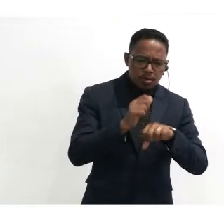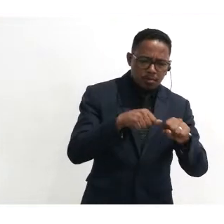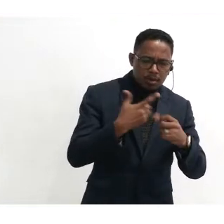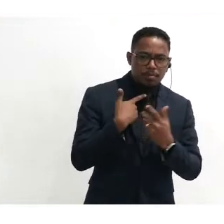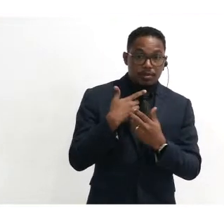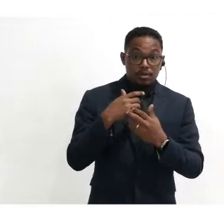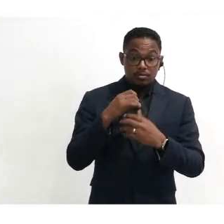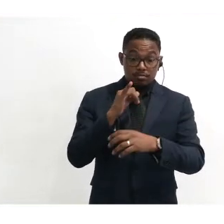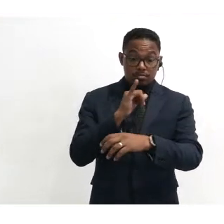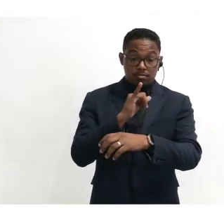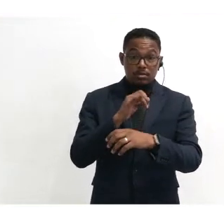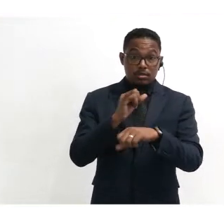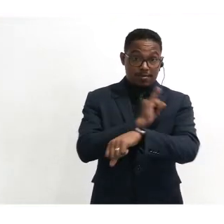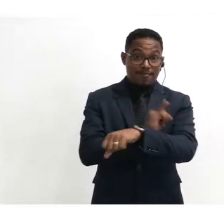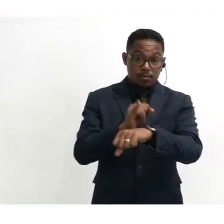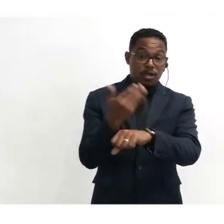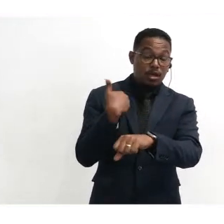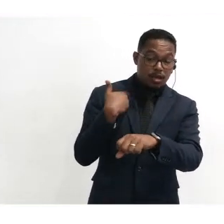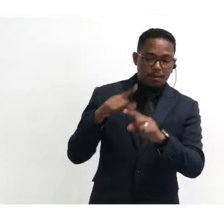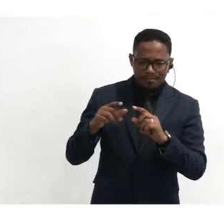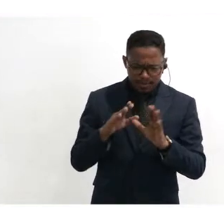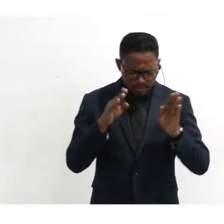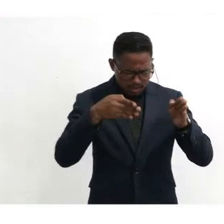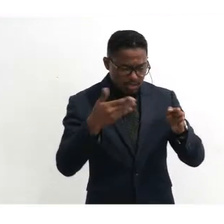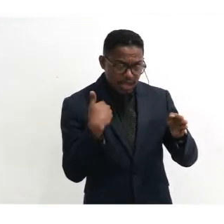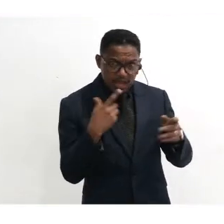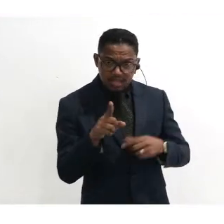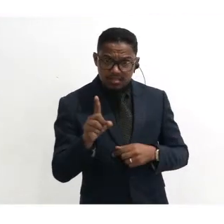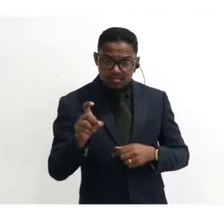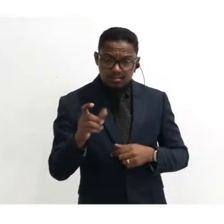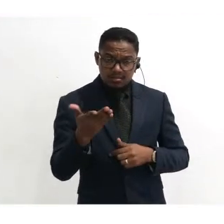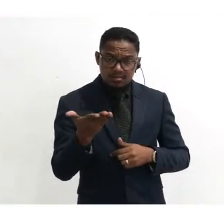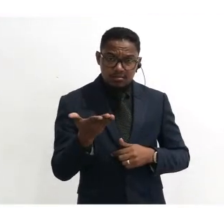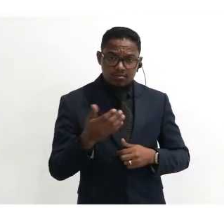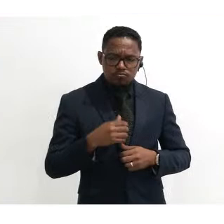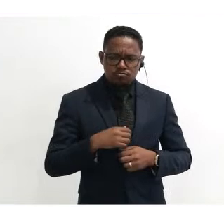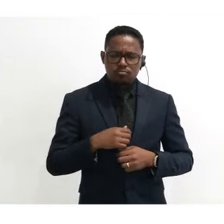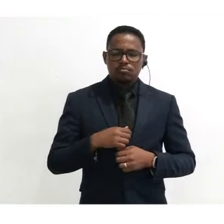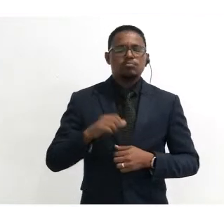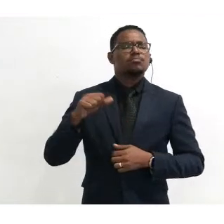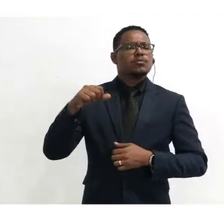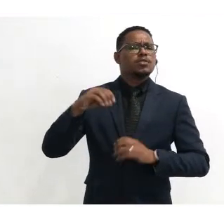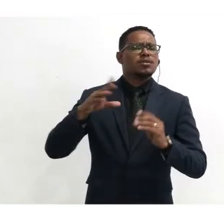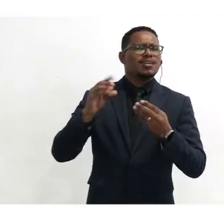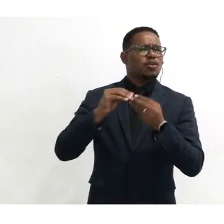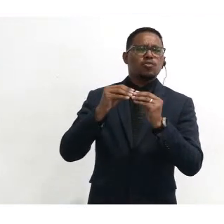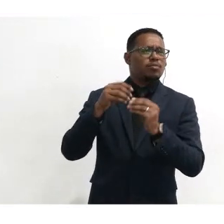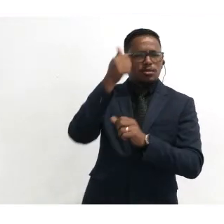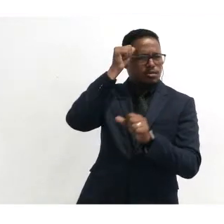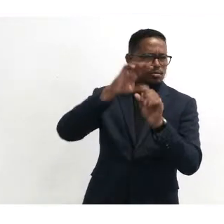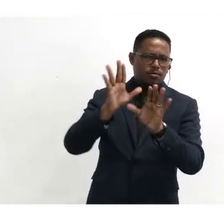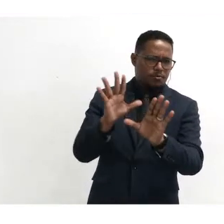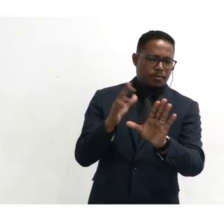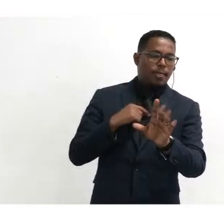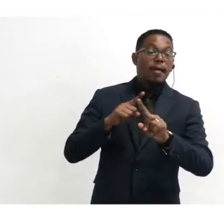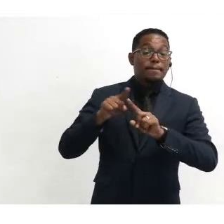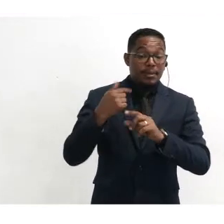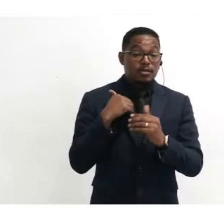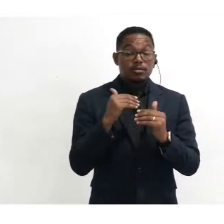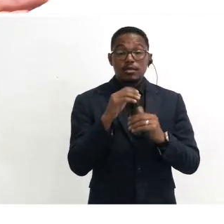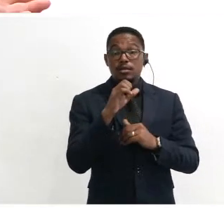in this field we have something like that. Yeah, I can't remember the number, but there's an ISO standard